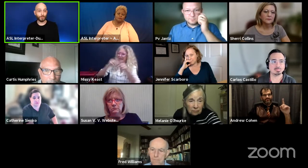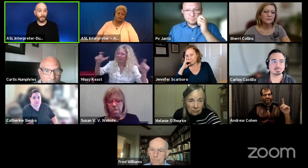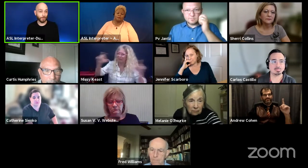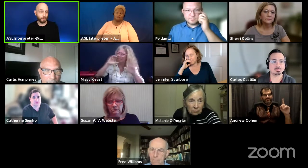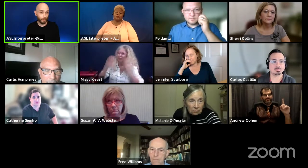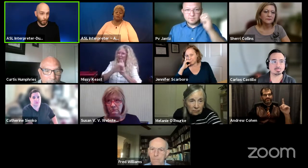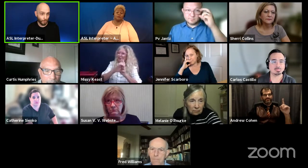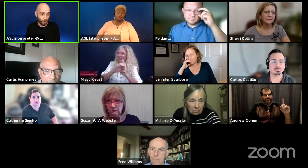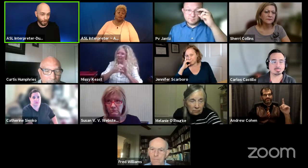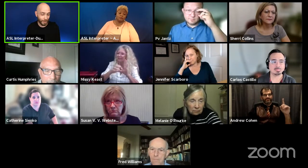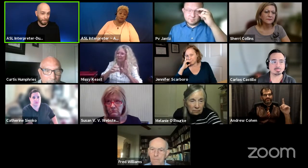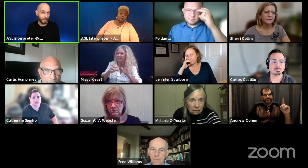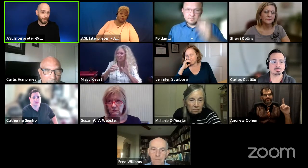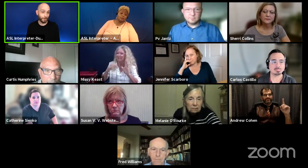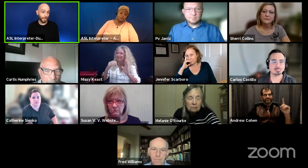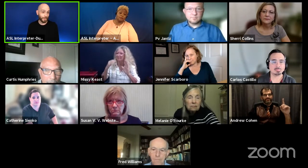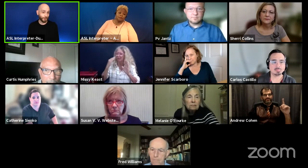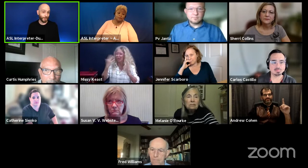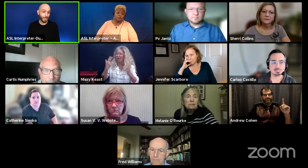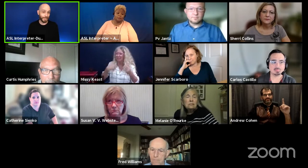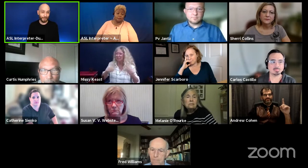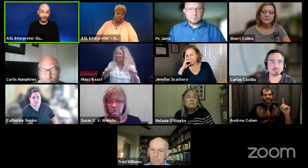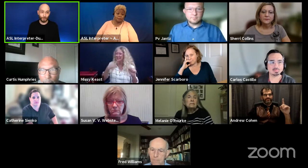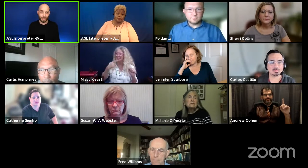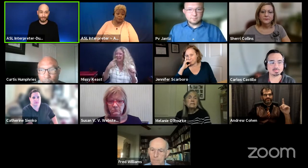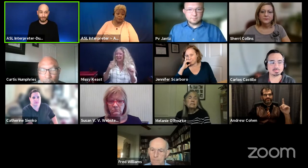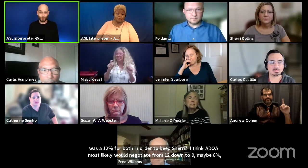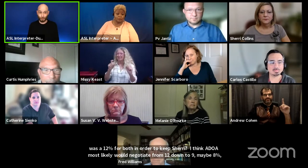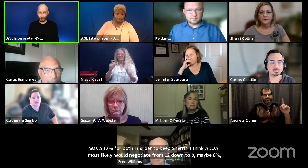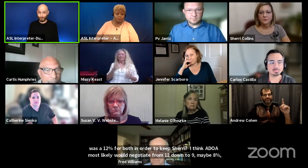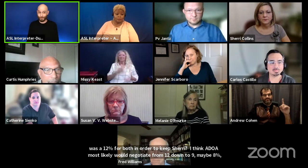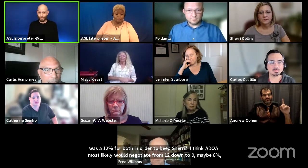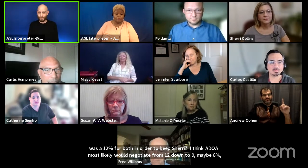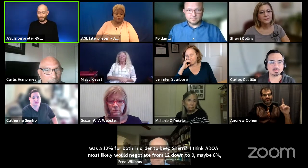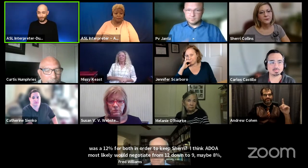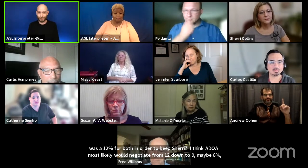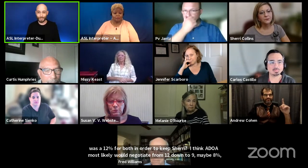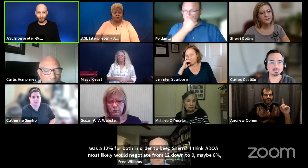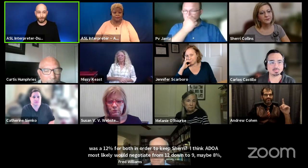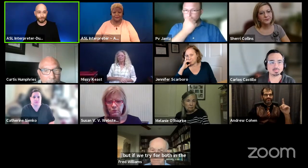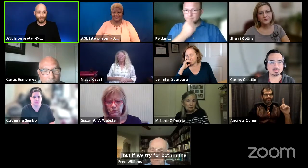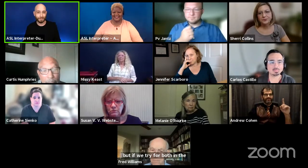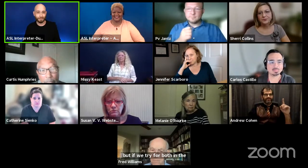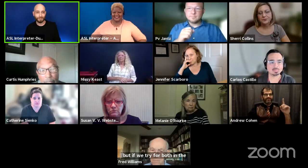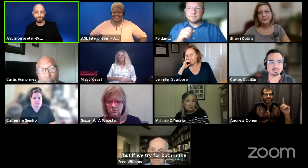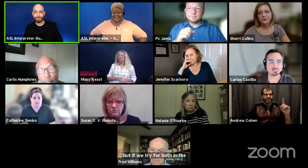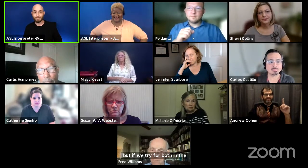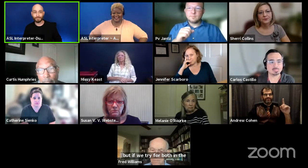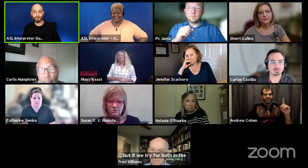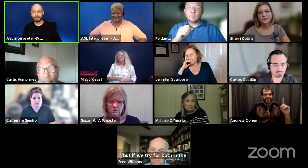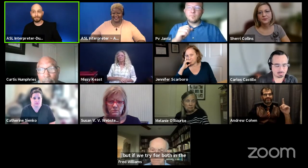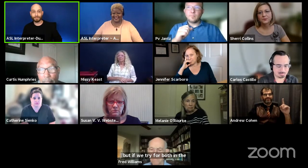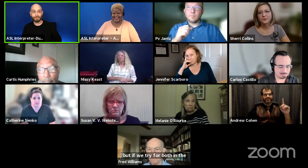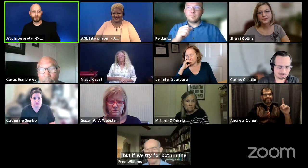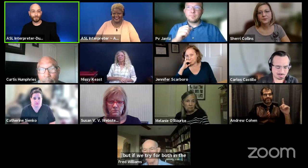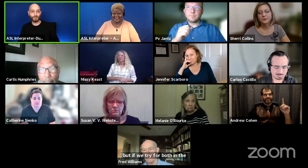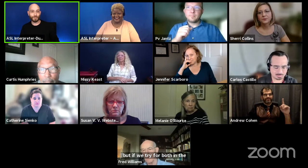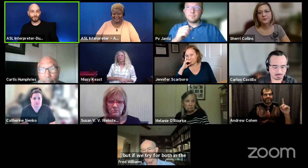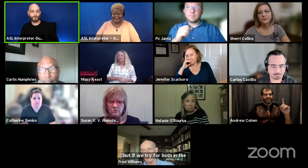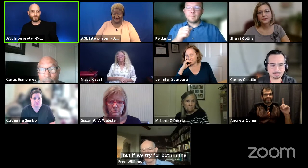we try for both in the bigger picture, I think that that would get us what we're looking for, if you understand what I'm saying.